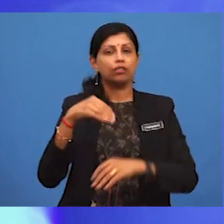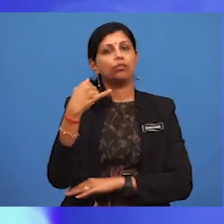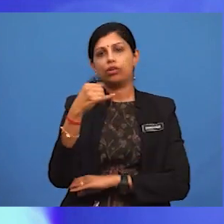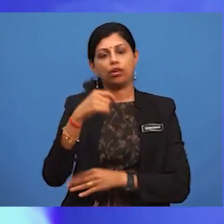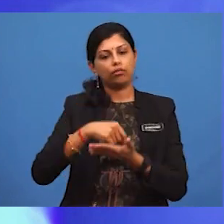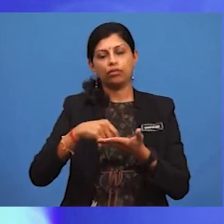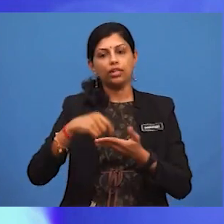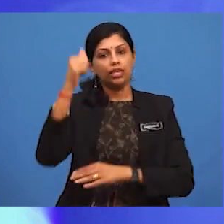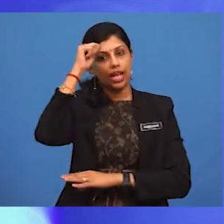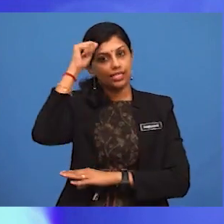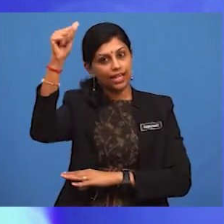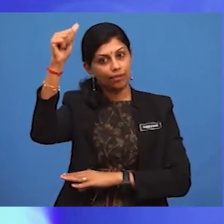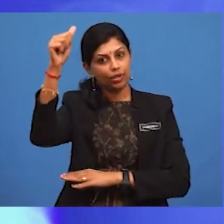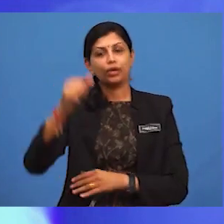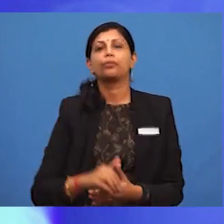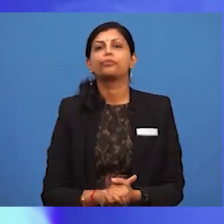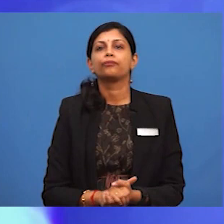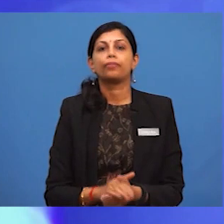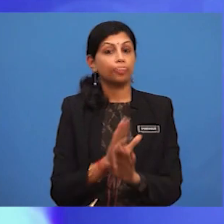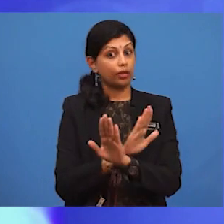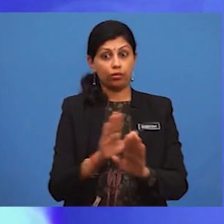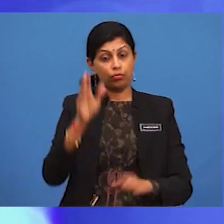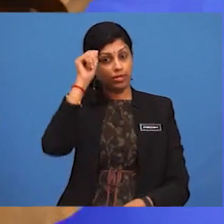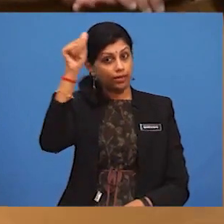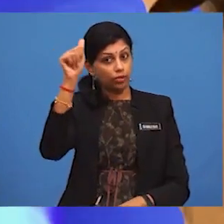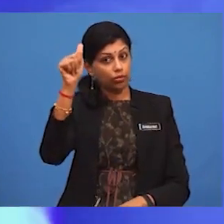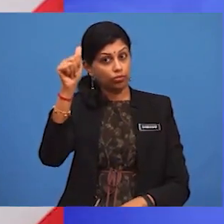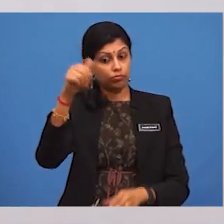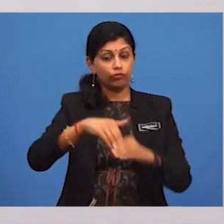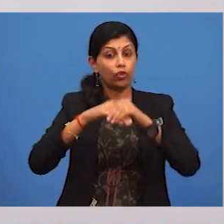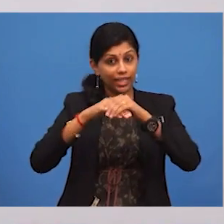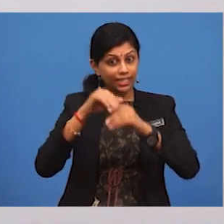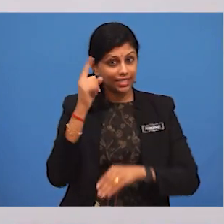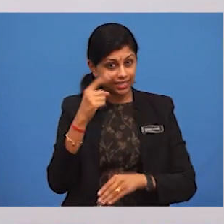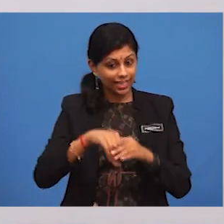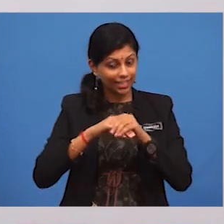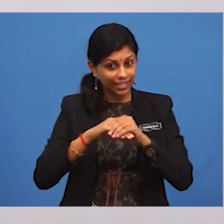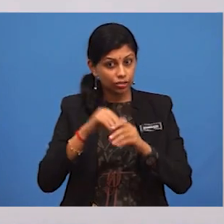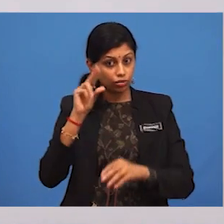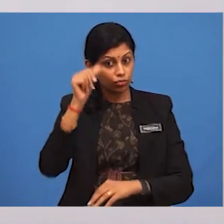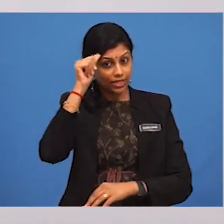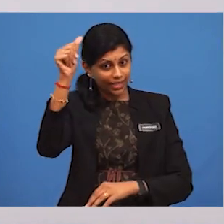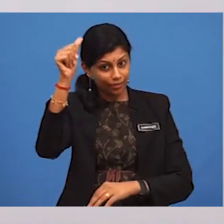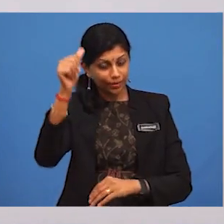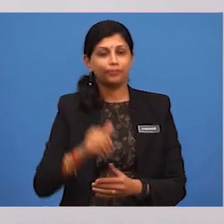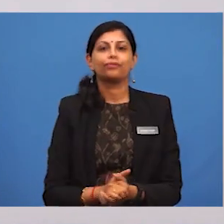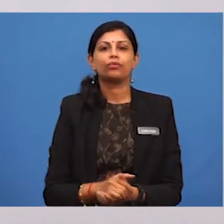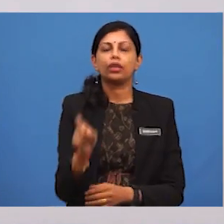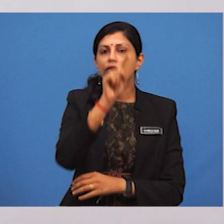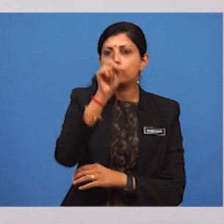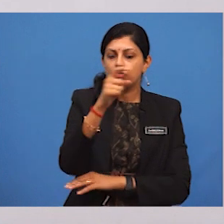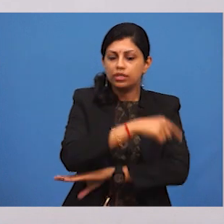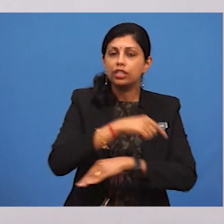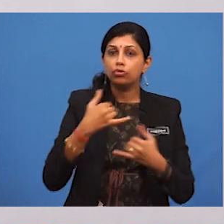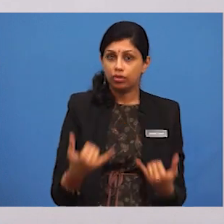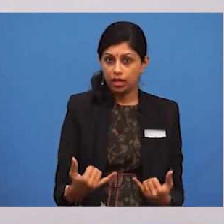Now, so bear in mind, next time, don't use them, okay? So, our question today will involve the